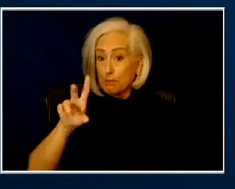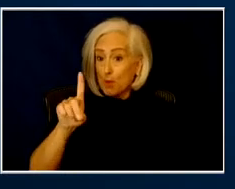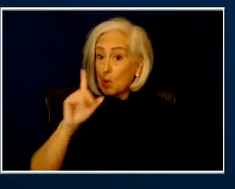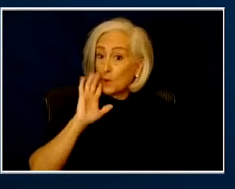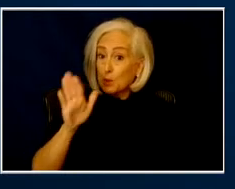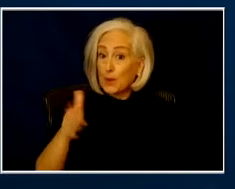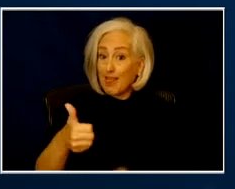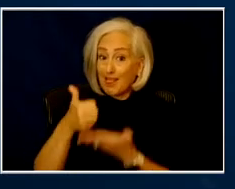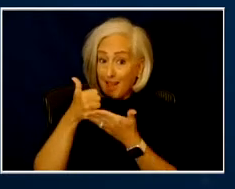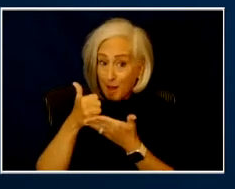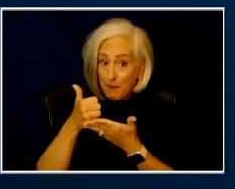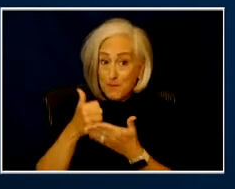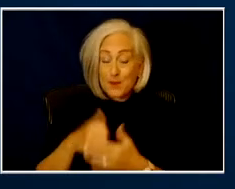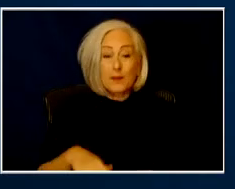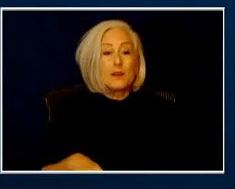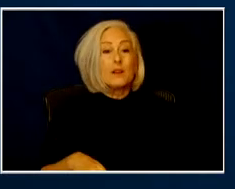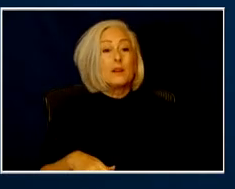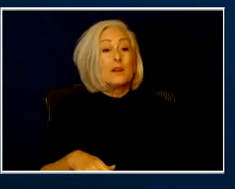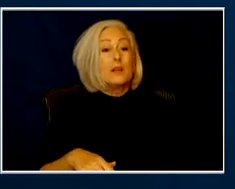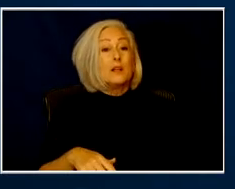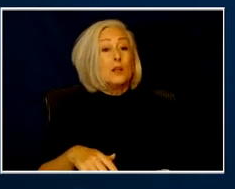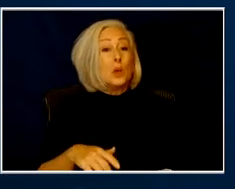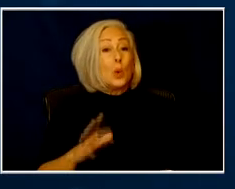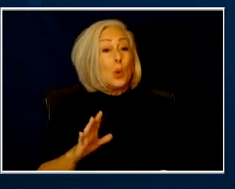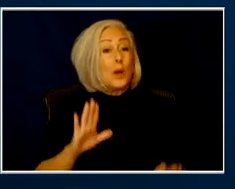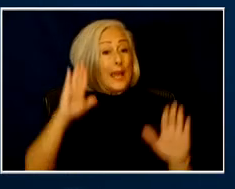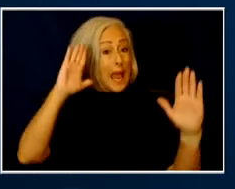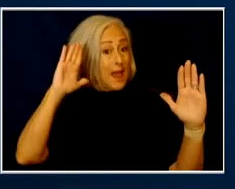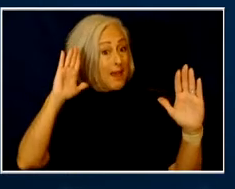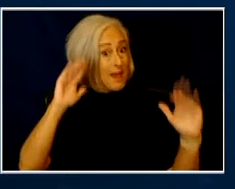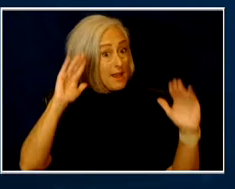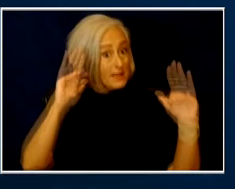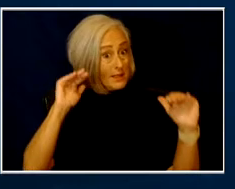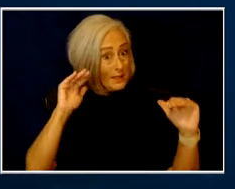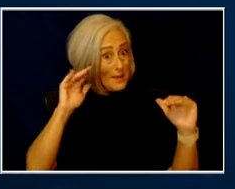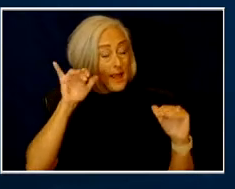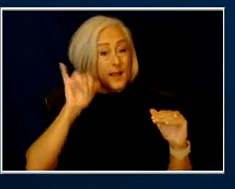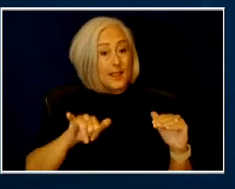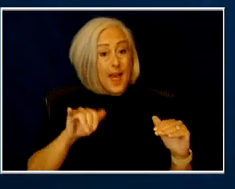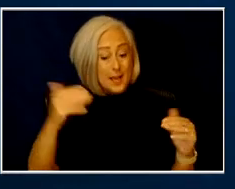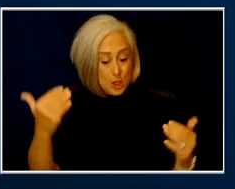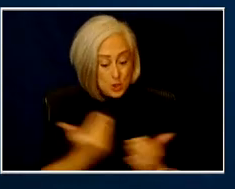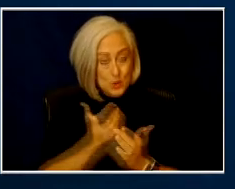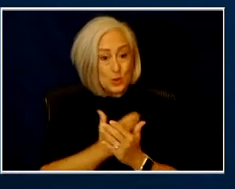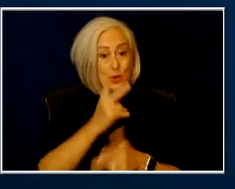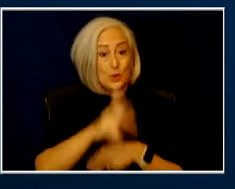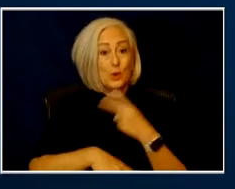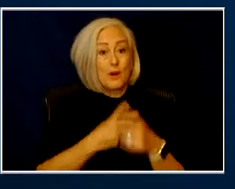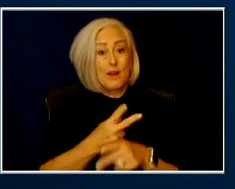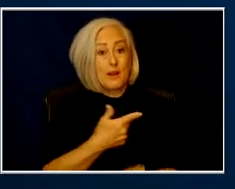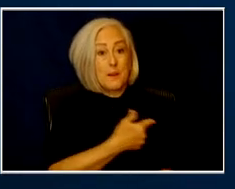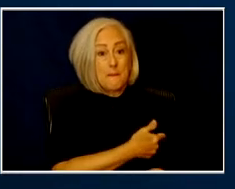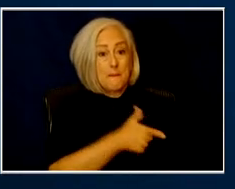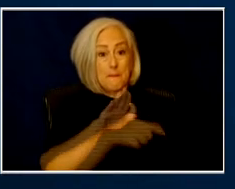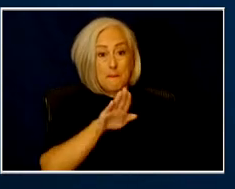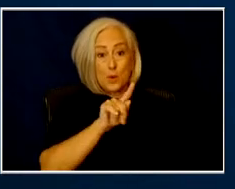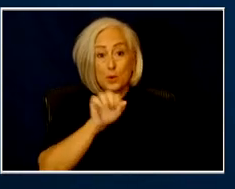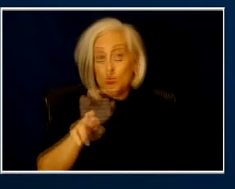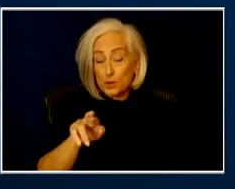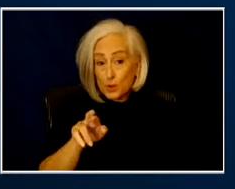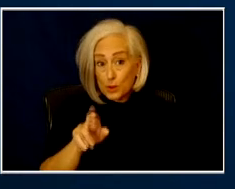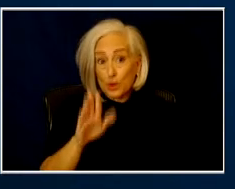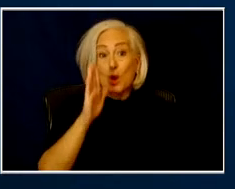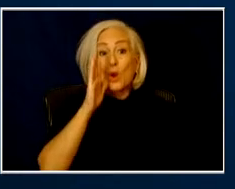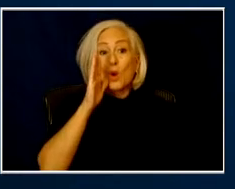it is anticipated and hoped that using the new vaccine for the updated covet booster is going